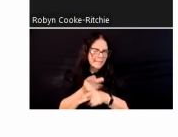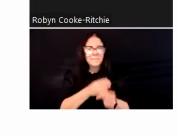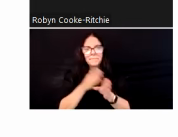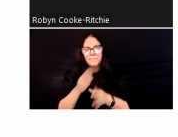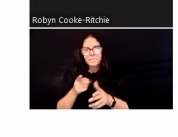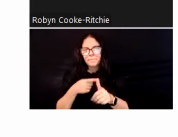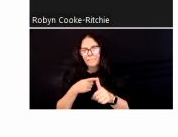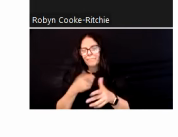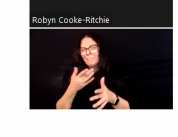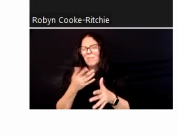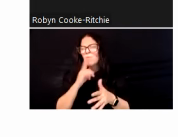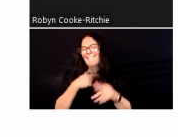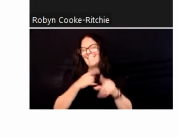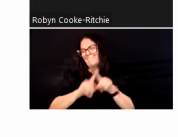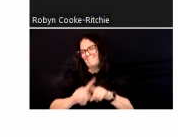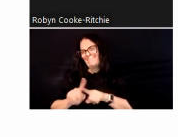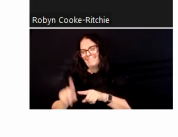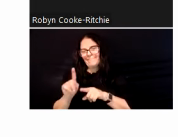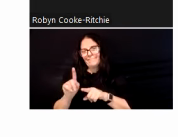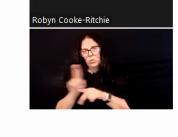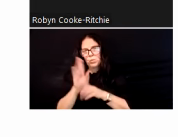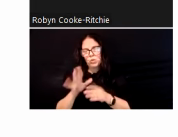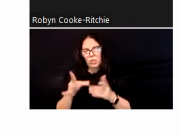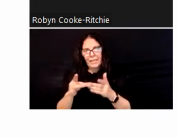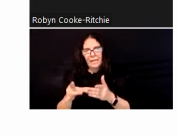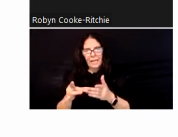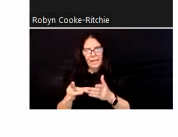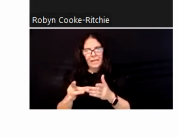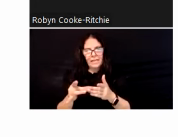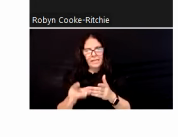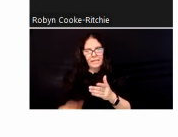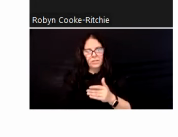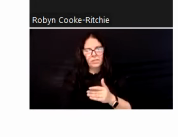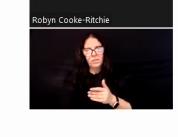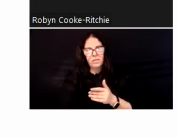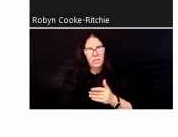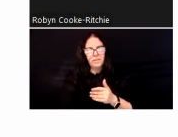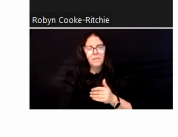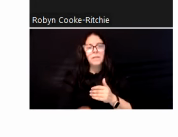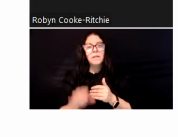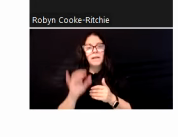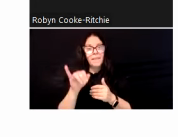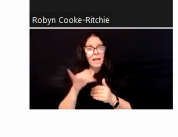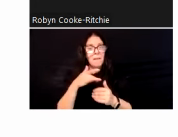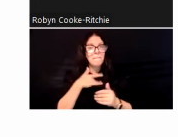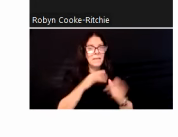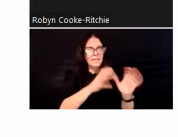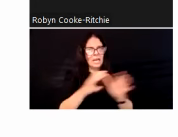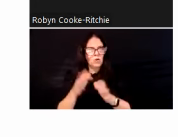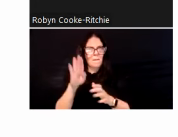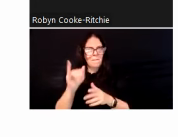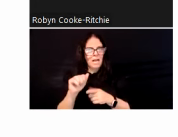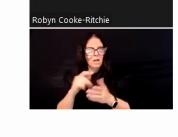a number of different user guides that are there, and they are categorized usually by program, but sometimes